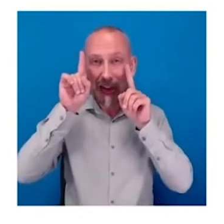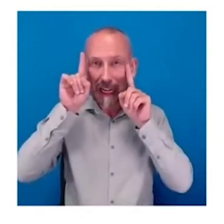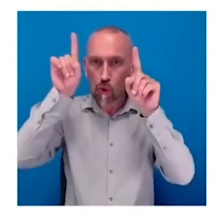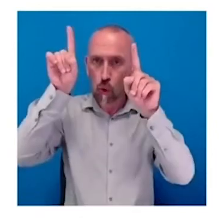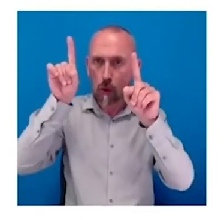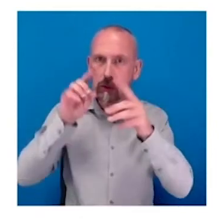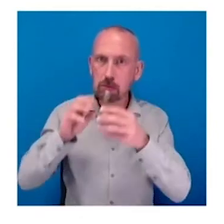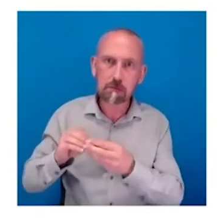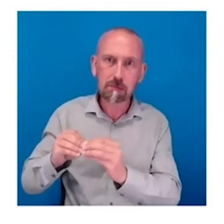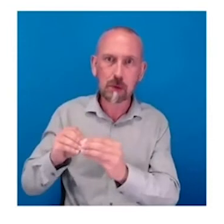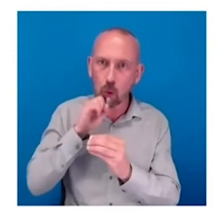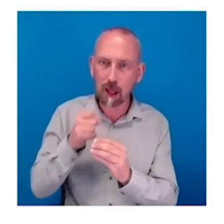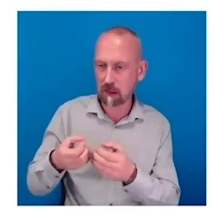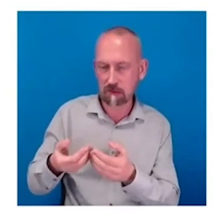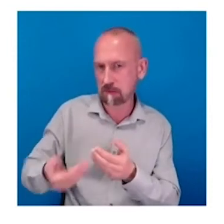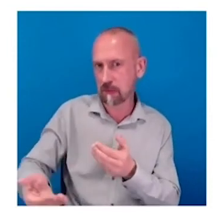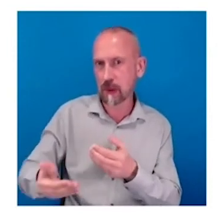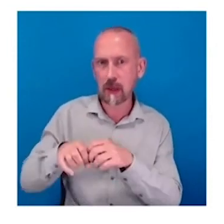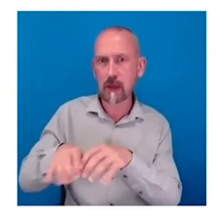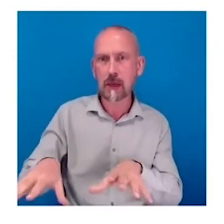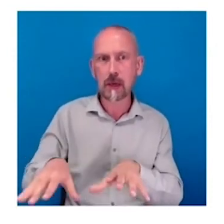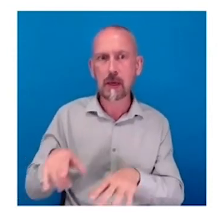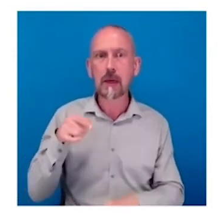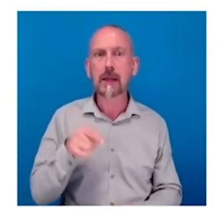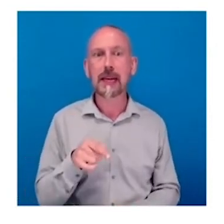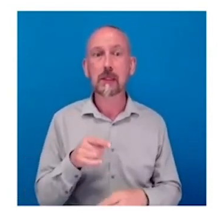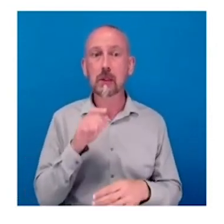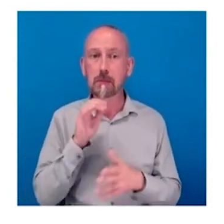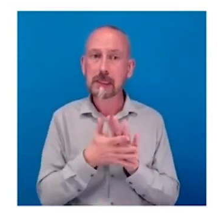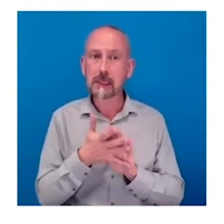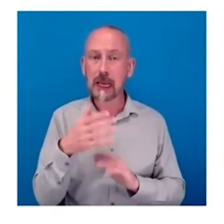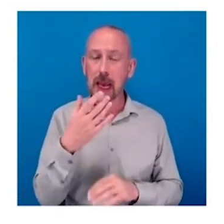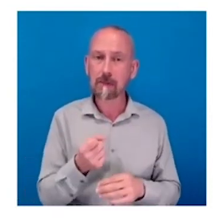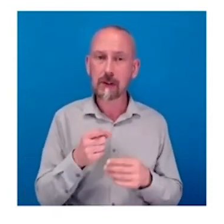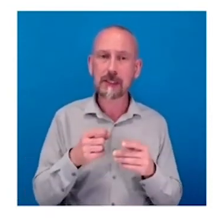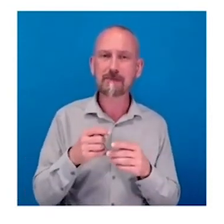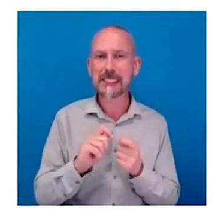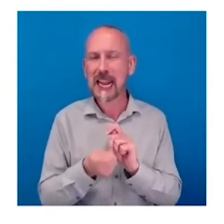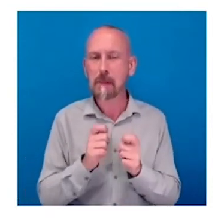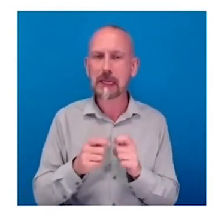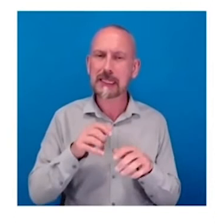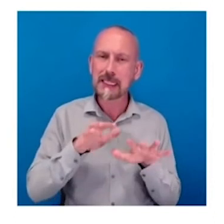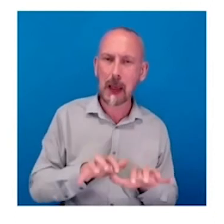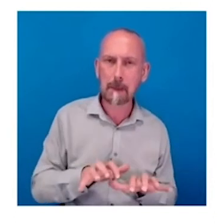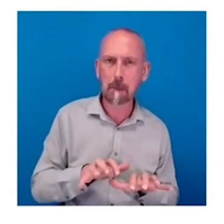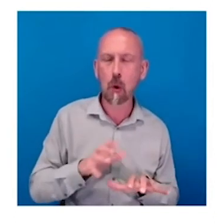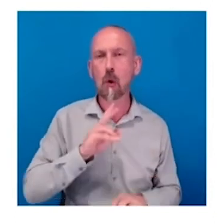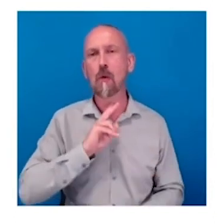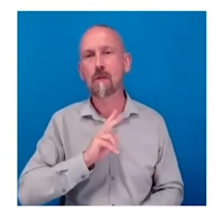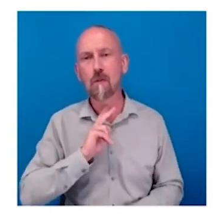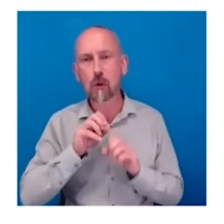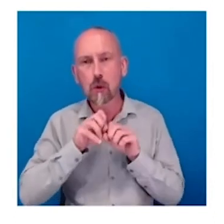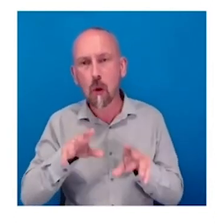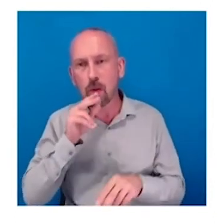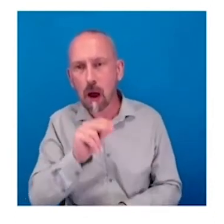built to work with dynamic type, voiceover and landscape mode, and you've got the pinch and so on. One thing